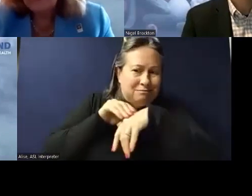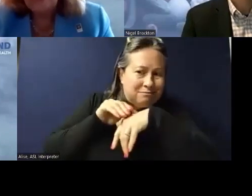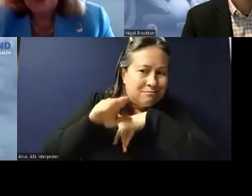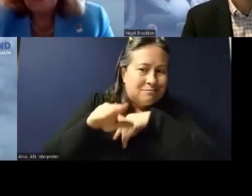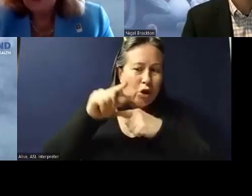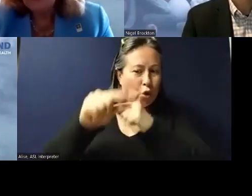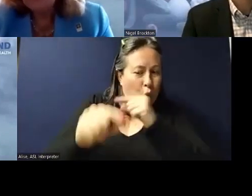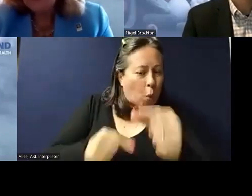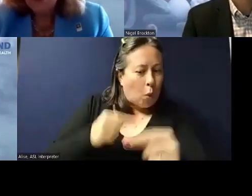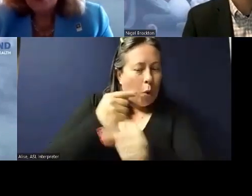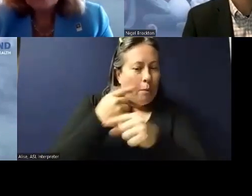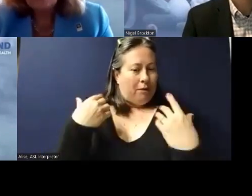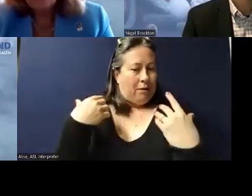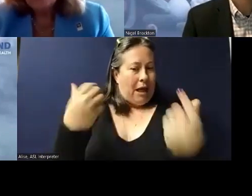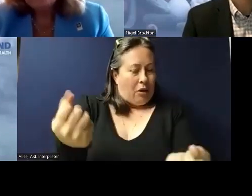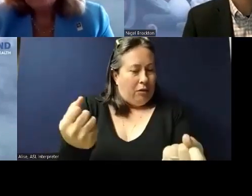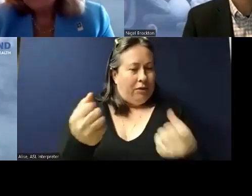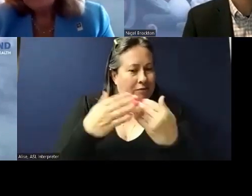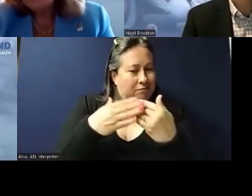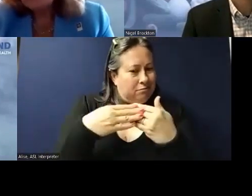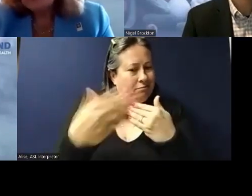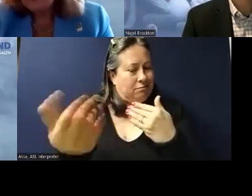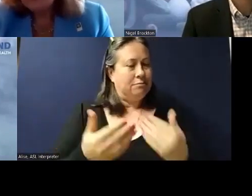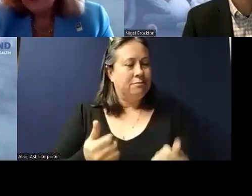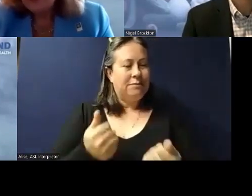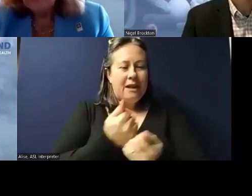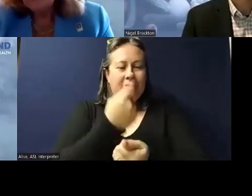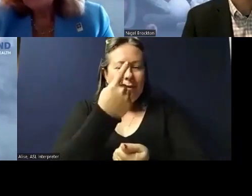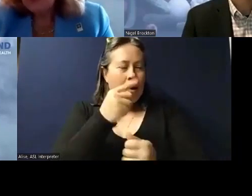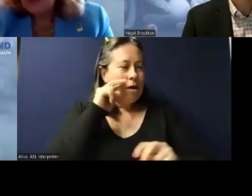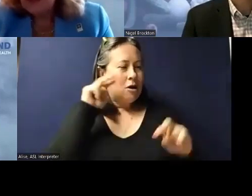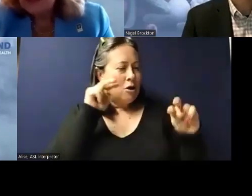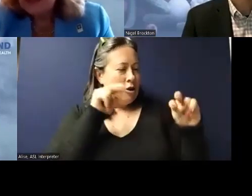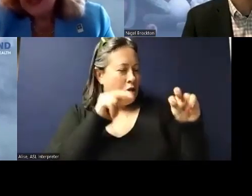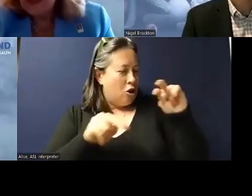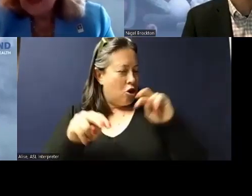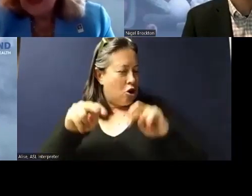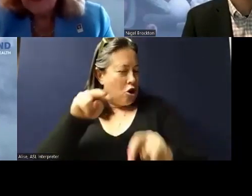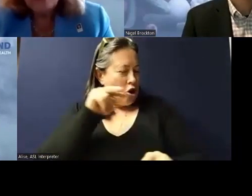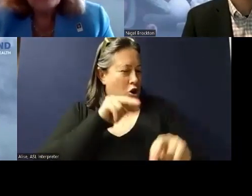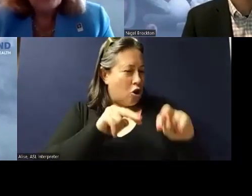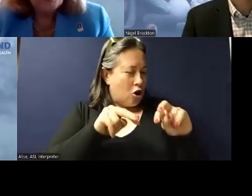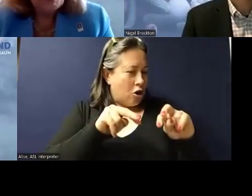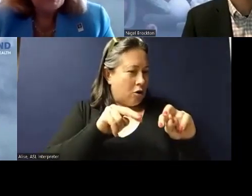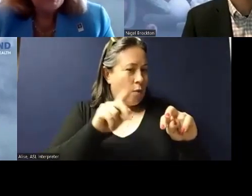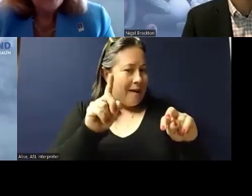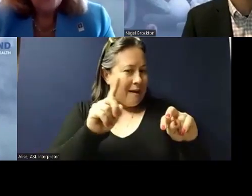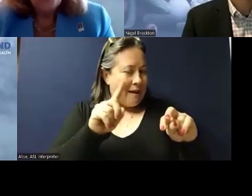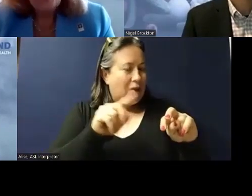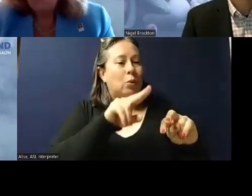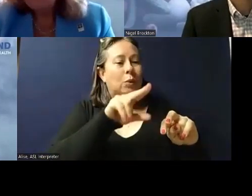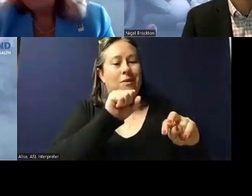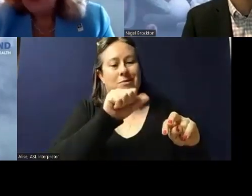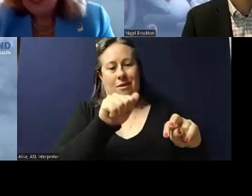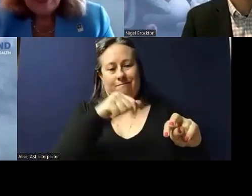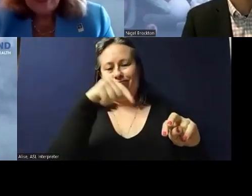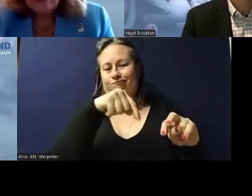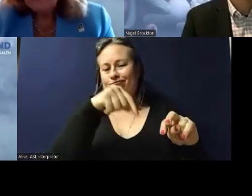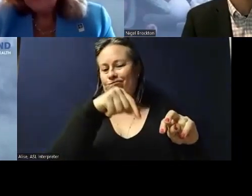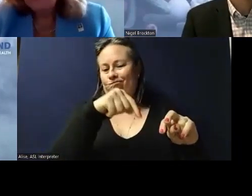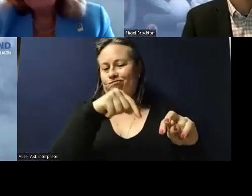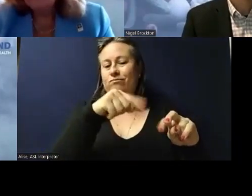health and well-being, because everybody is looking at United States, and it's just, we have